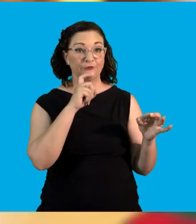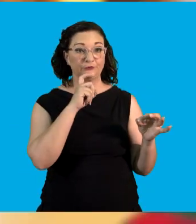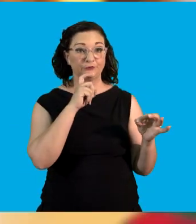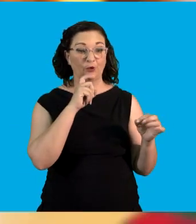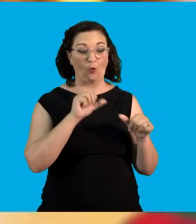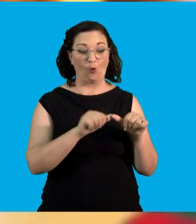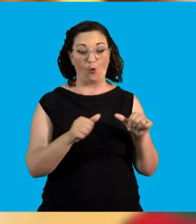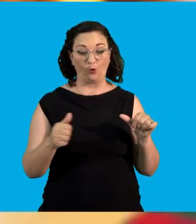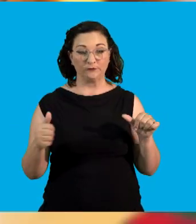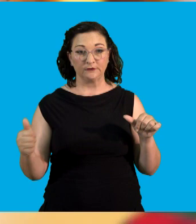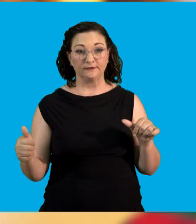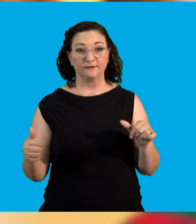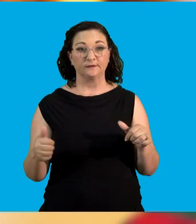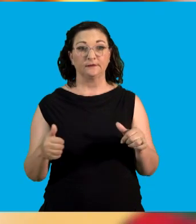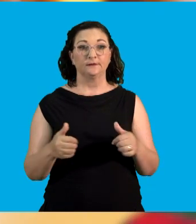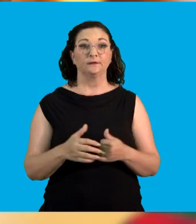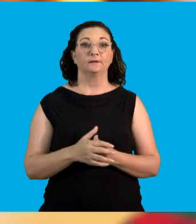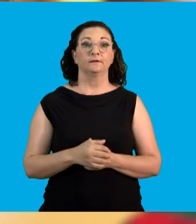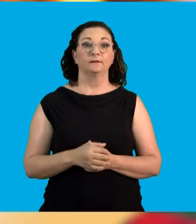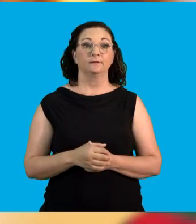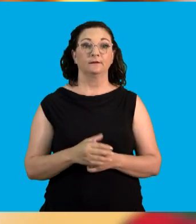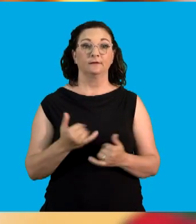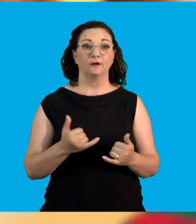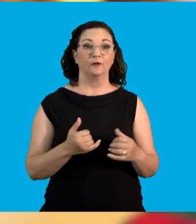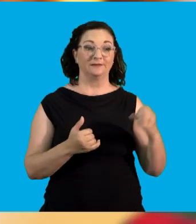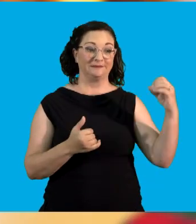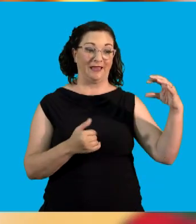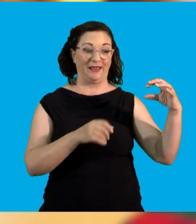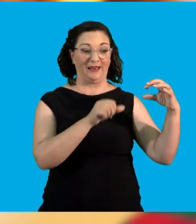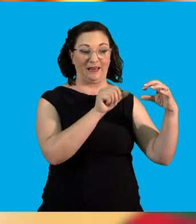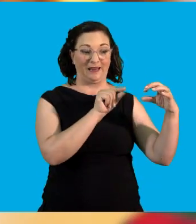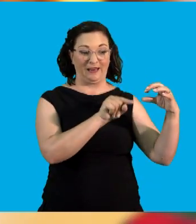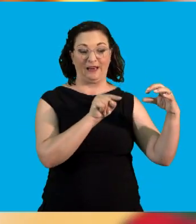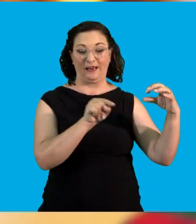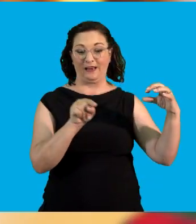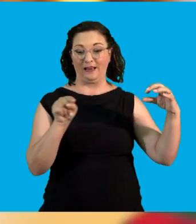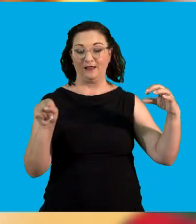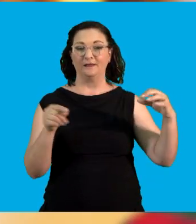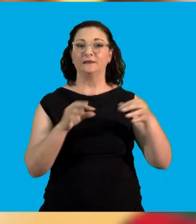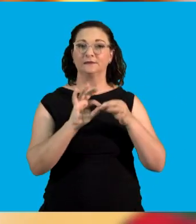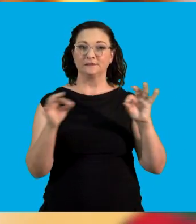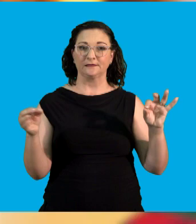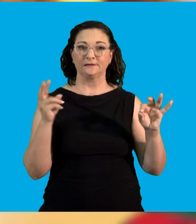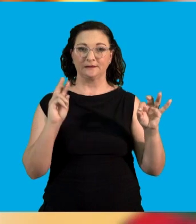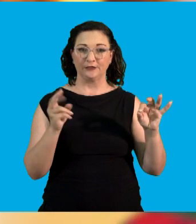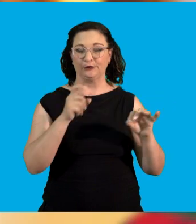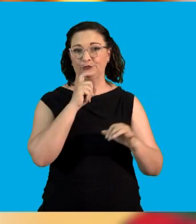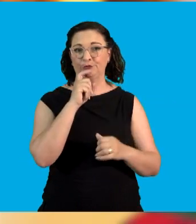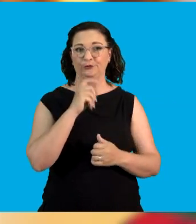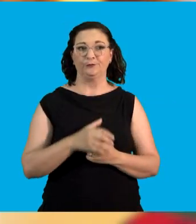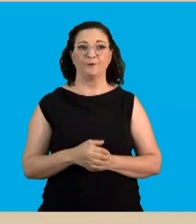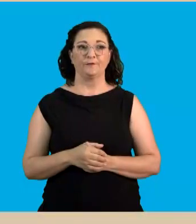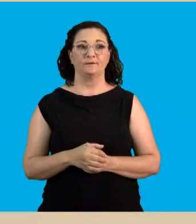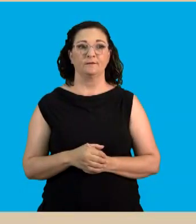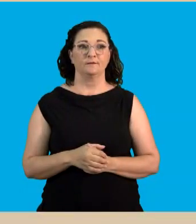to remember the order of how the planets must follow each other from the sun. So we are going to use it to guide us to name the